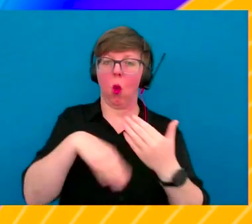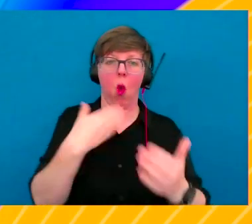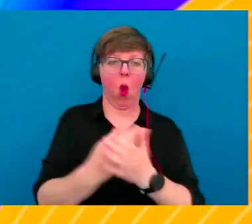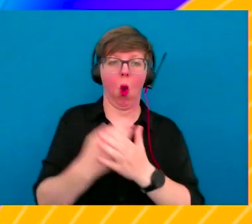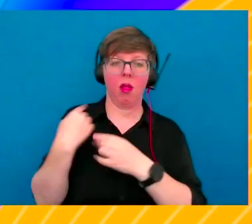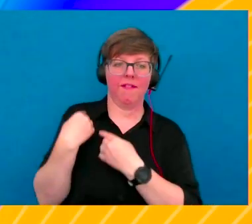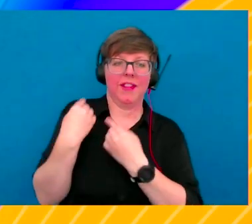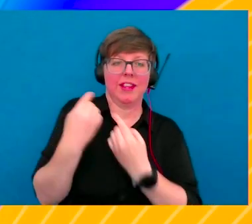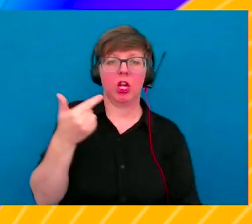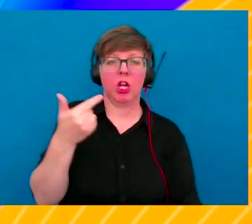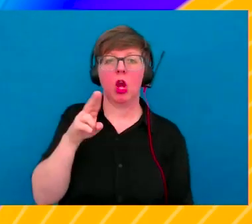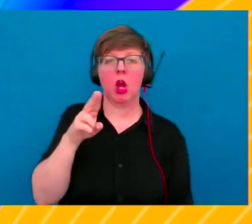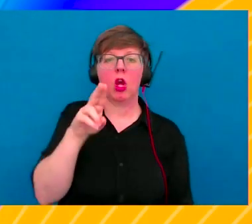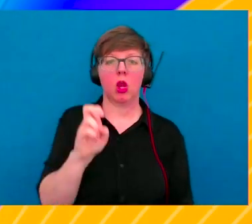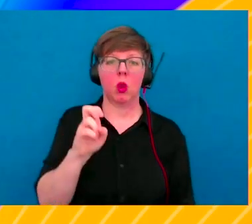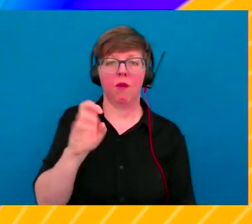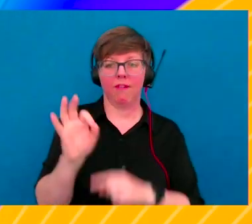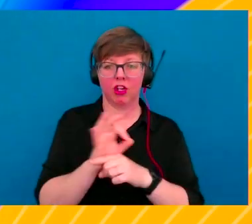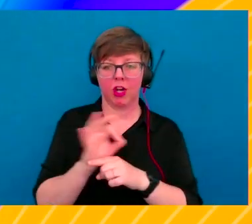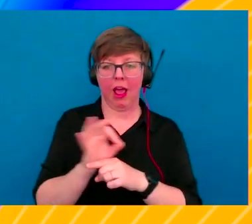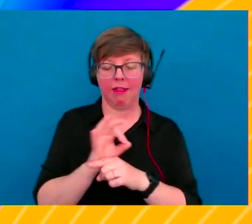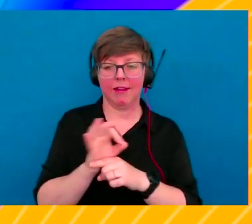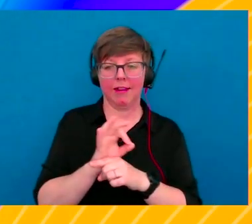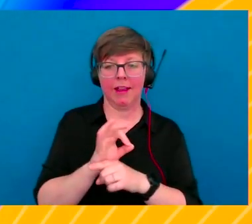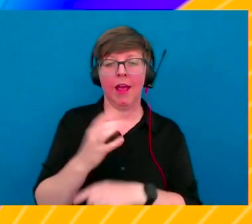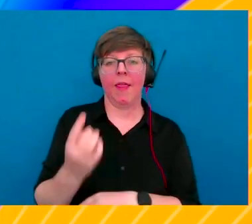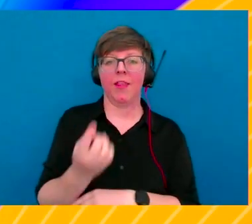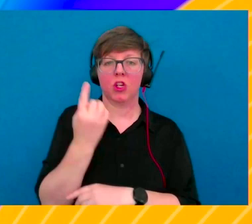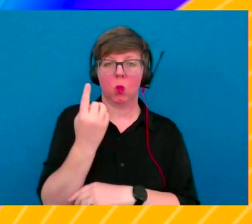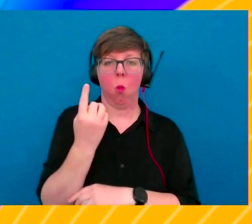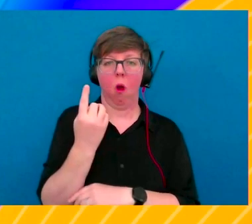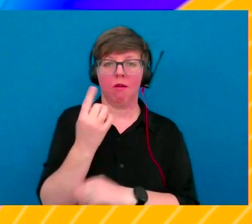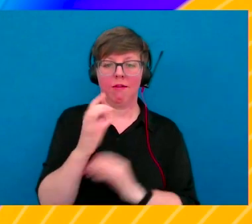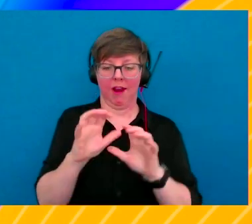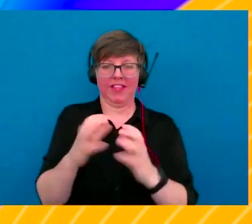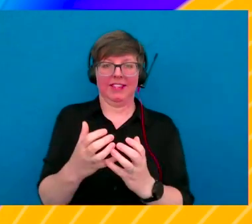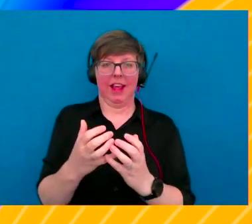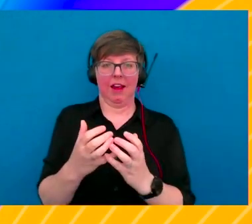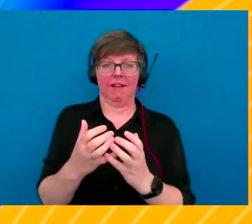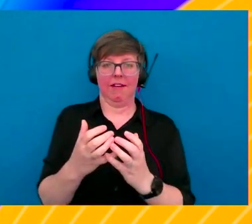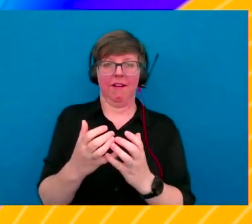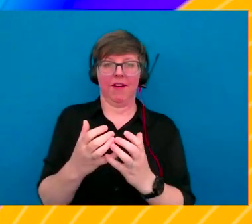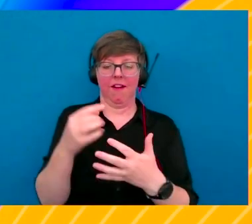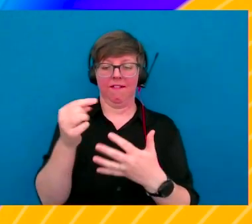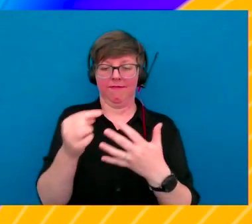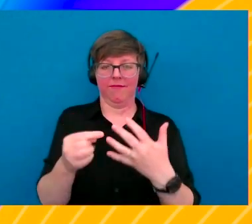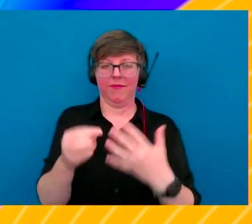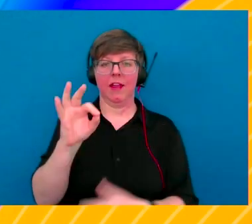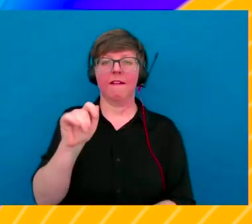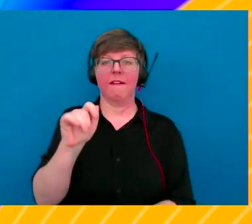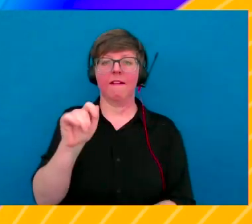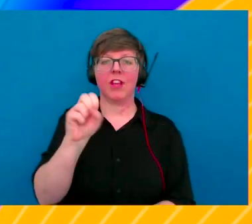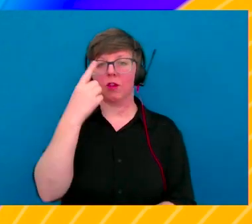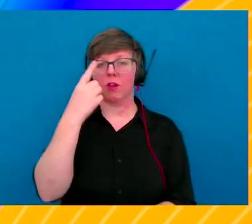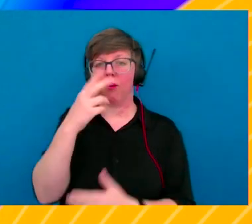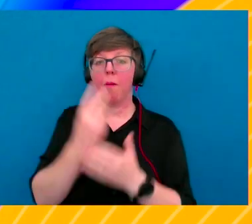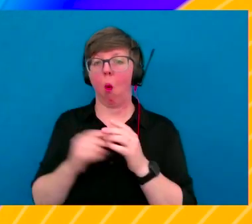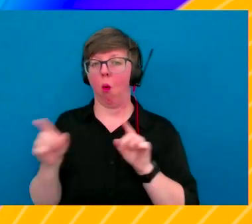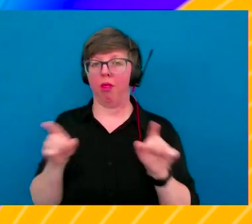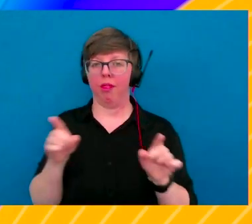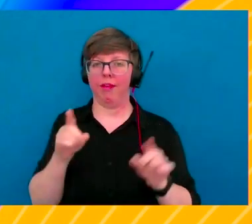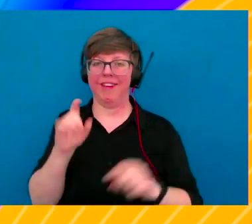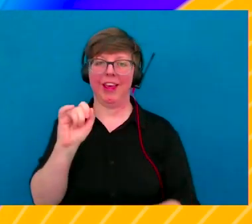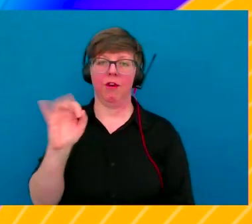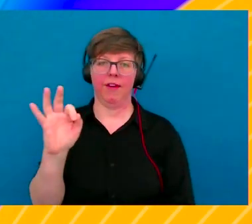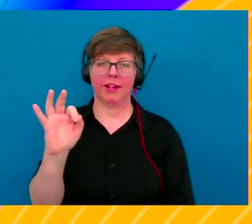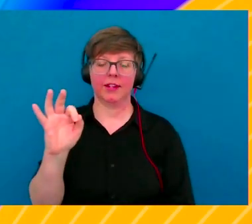that there's one set of features across both interfaces, and that includes things like building your